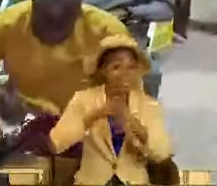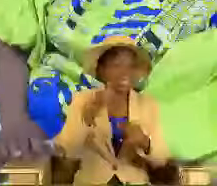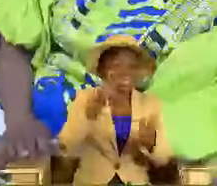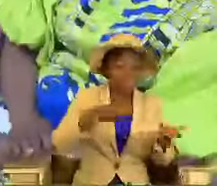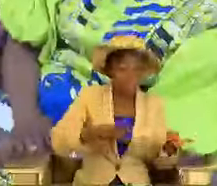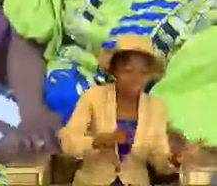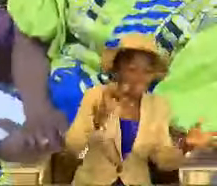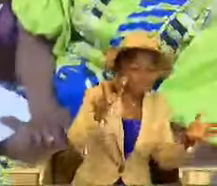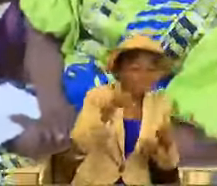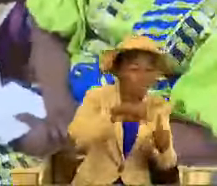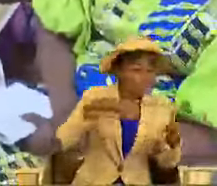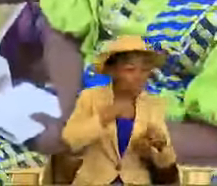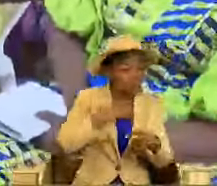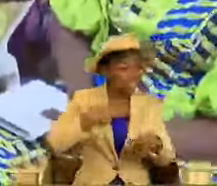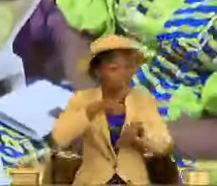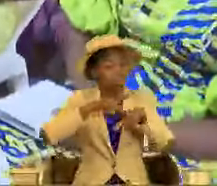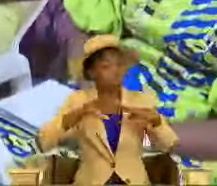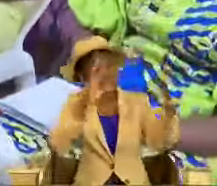even